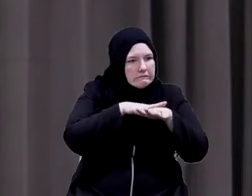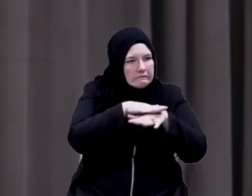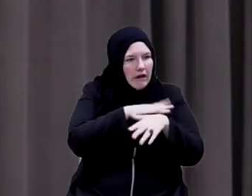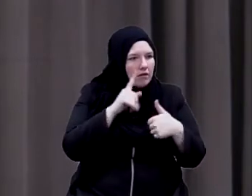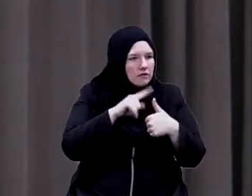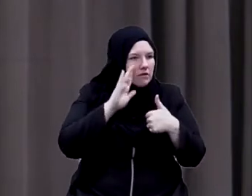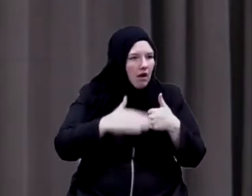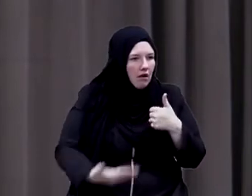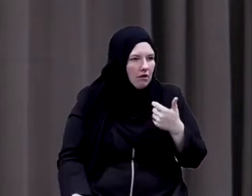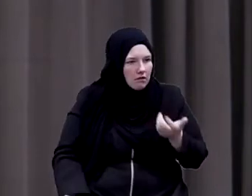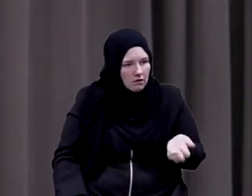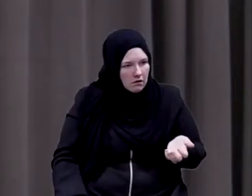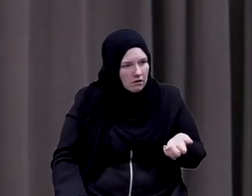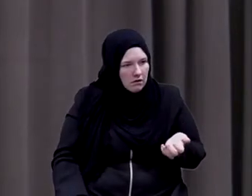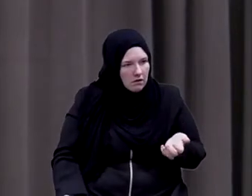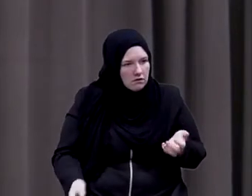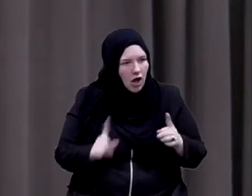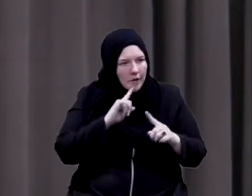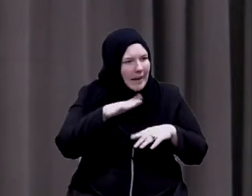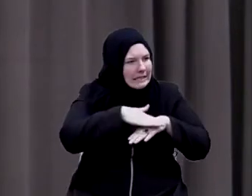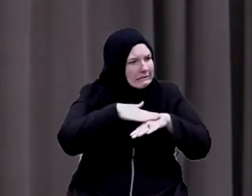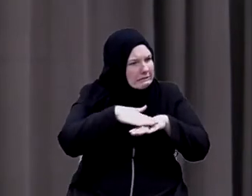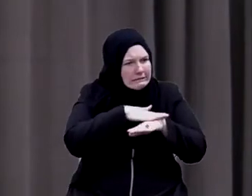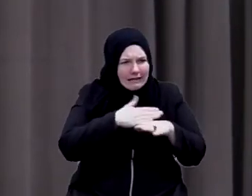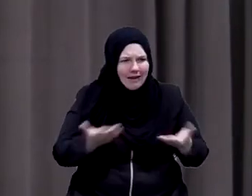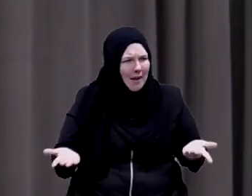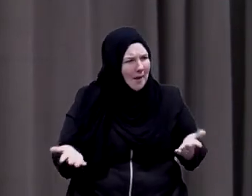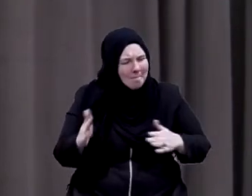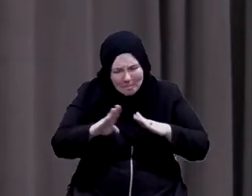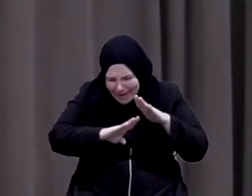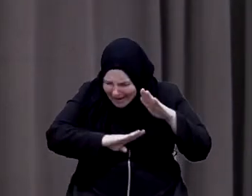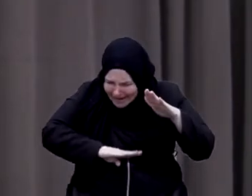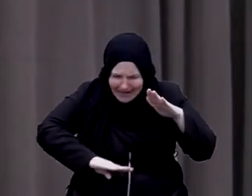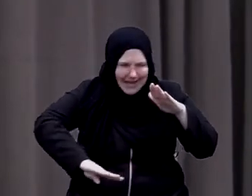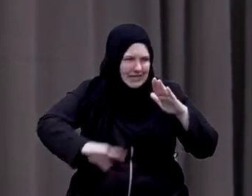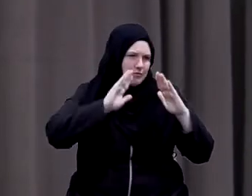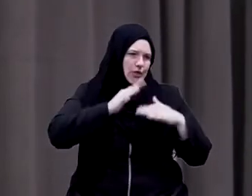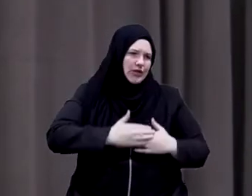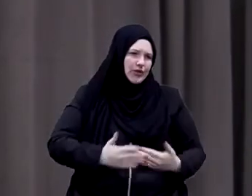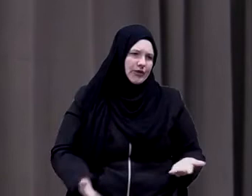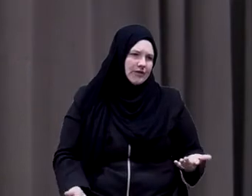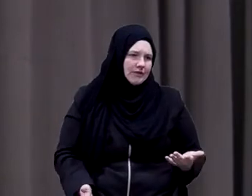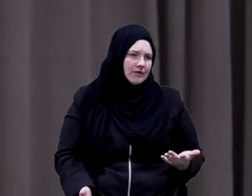minimum. We are talking about the basics of the basics.